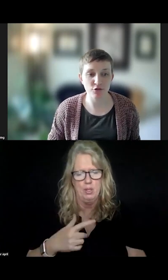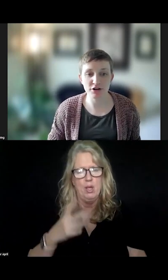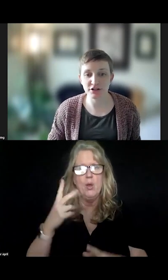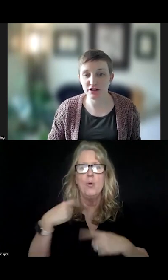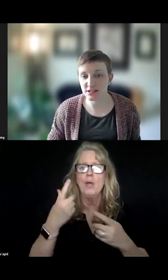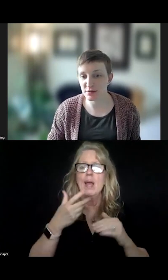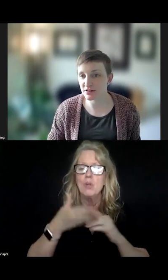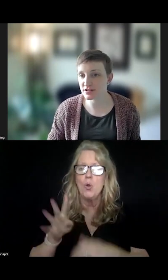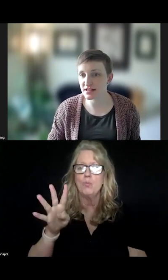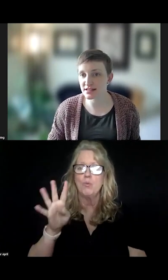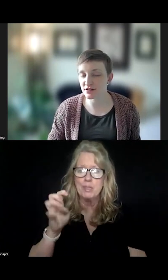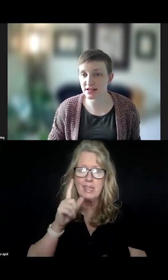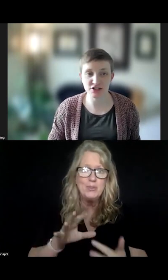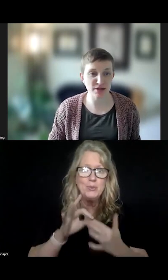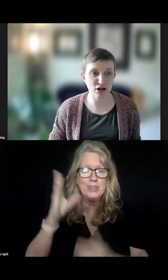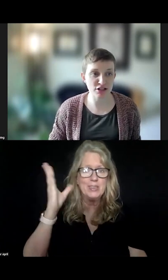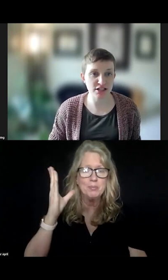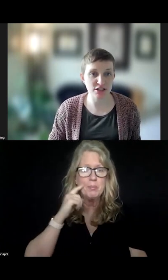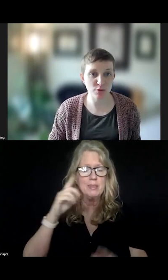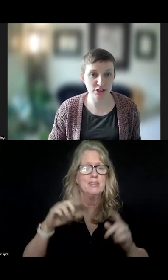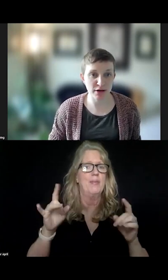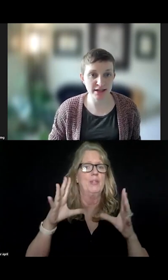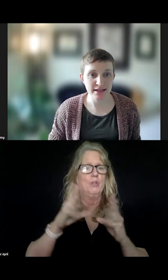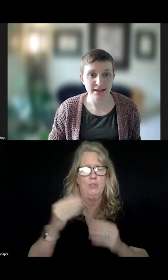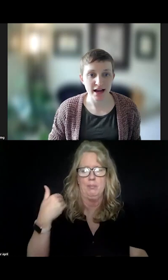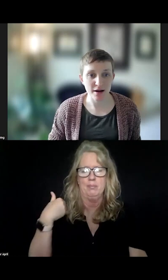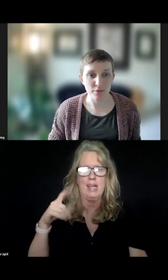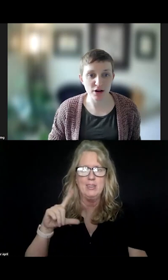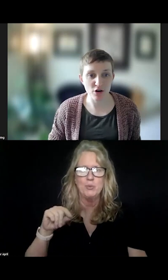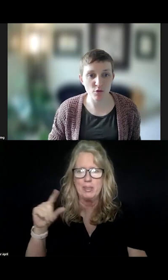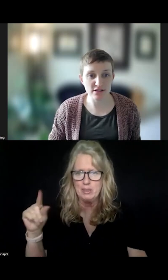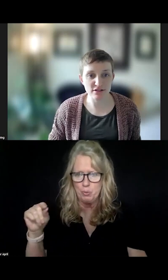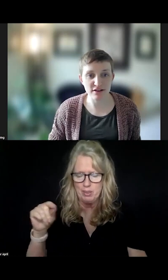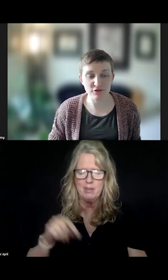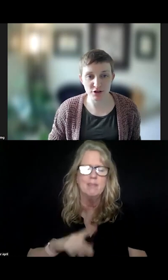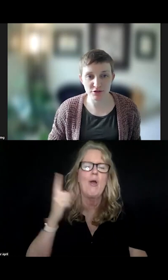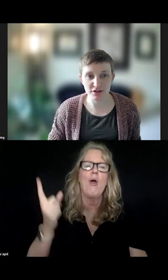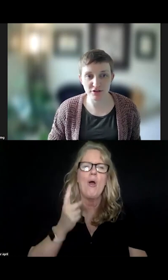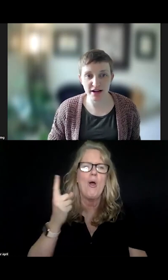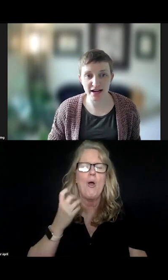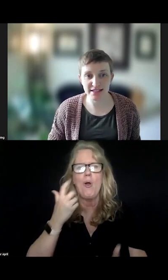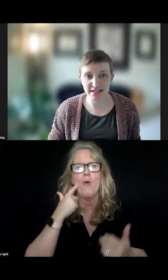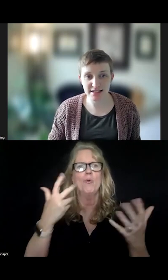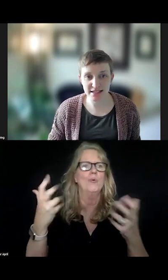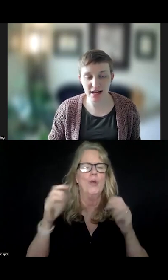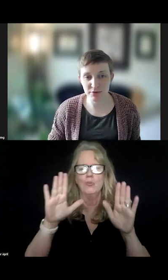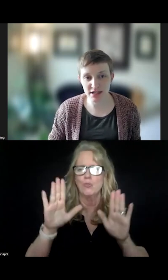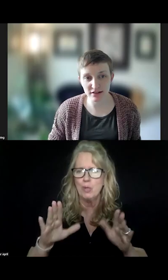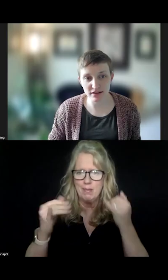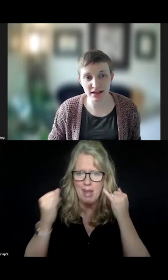over 400 unique speakers since the Crisis Jam launched in 2020. We are always looking for your great